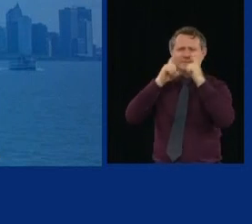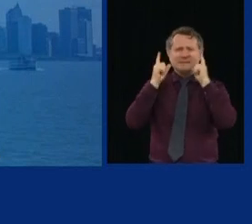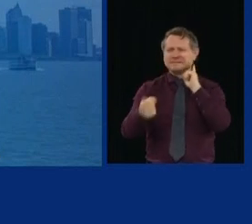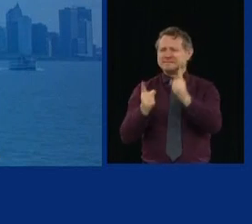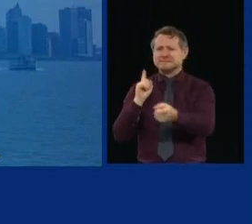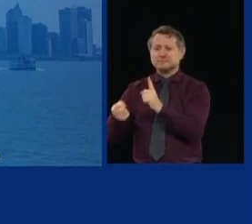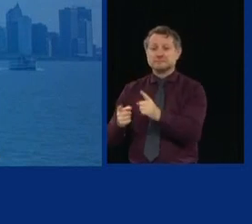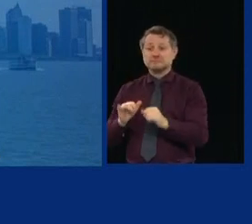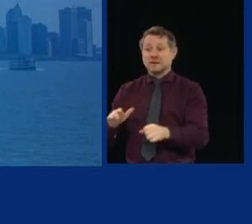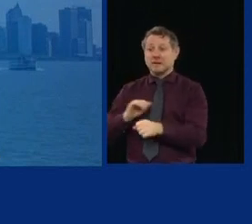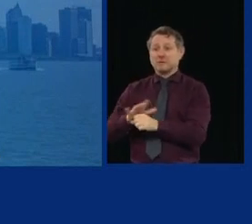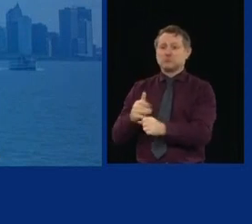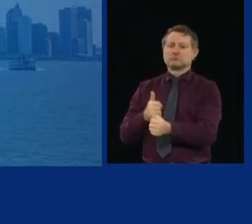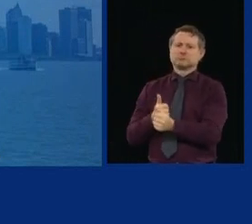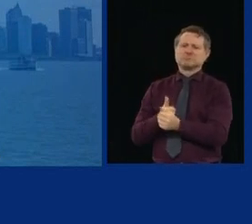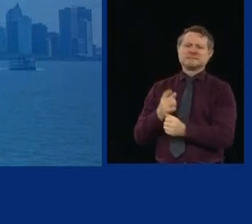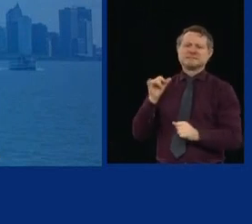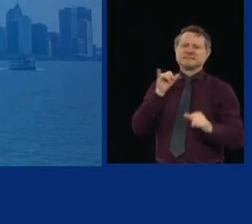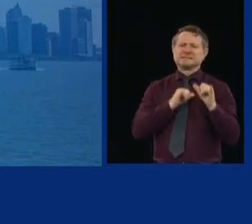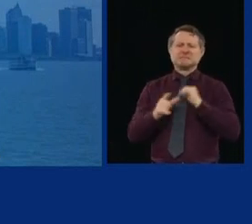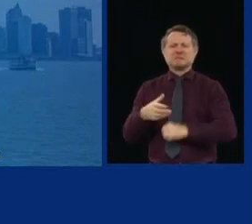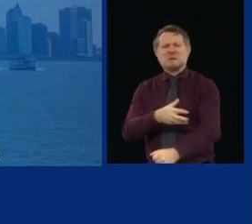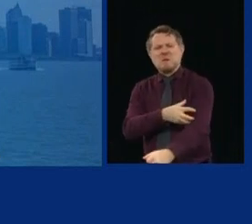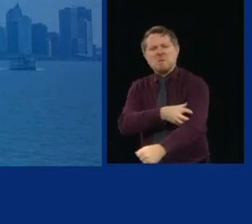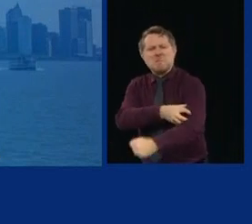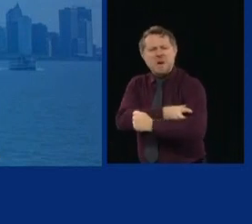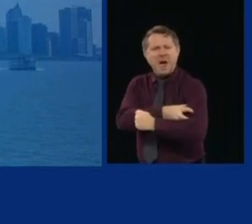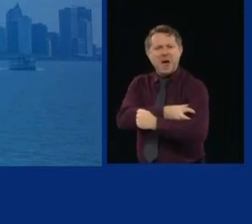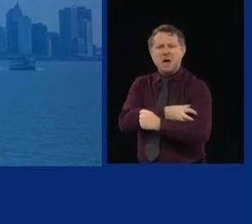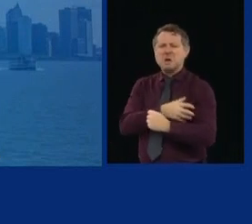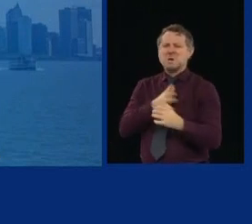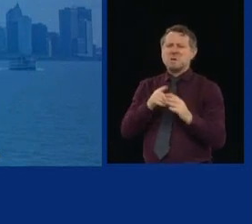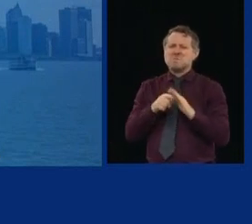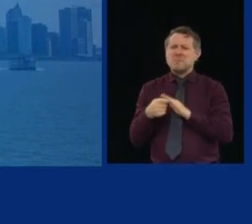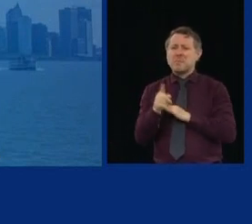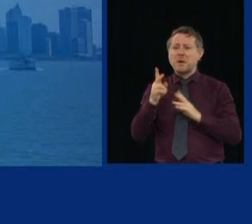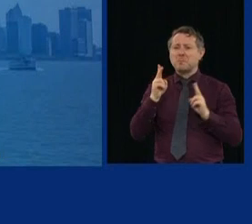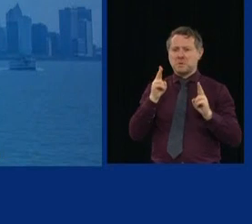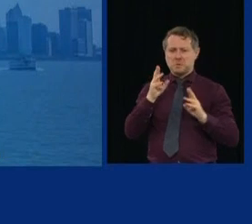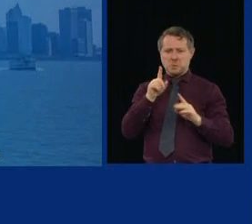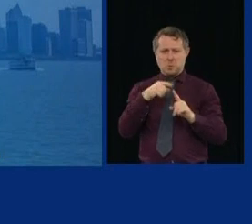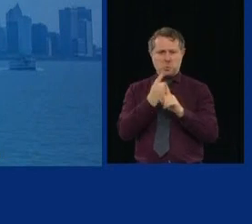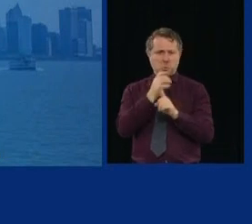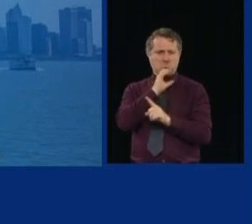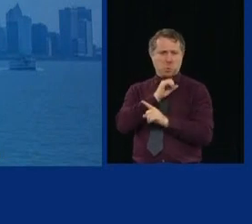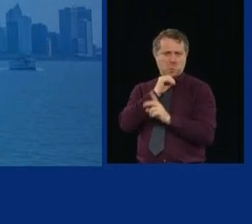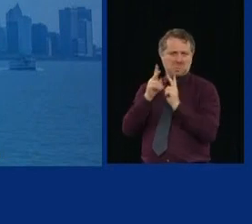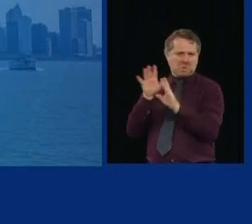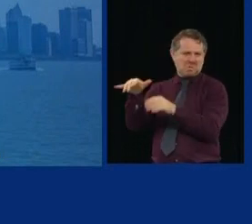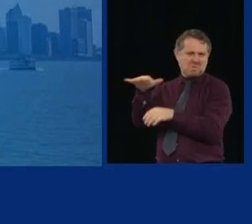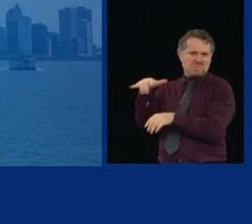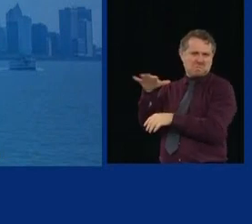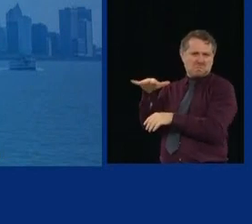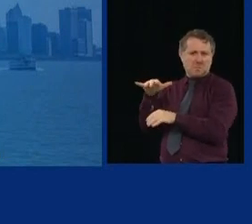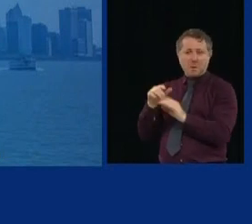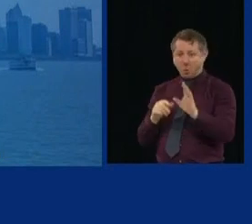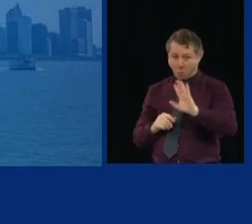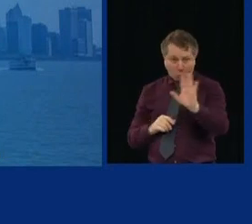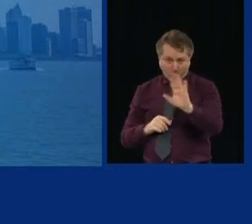virus is. Well, it's only old people. No. Tell that to the families who have an